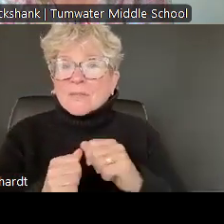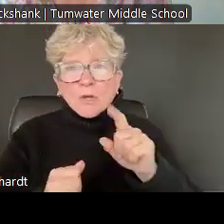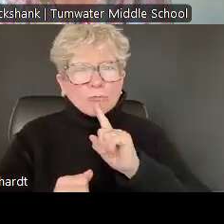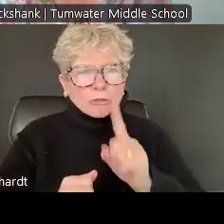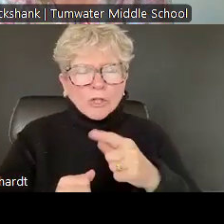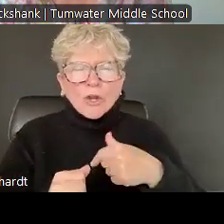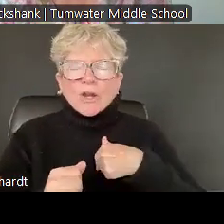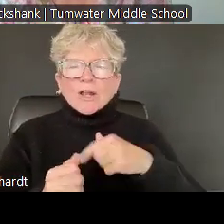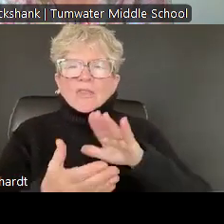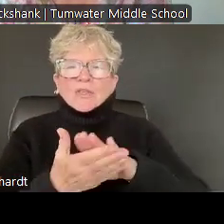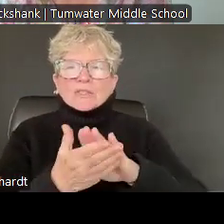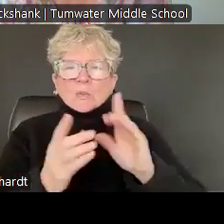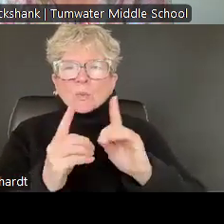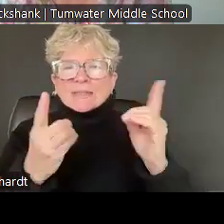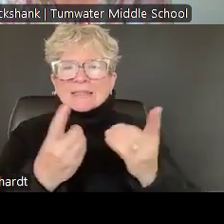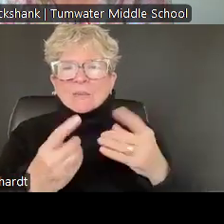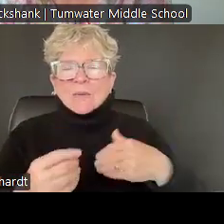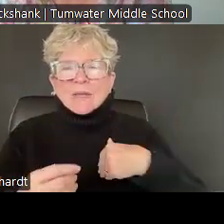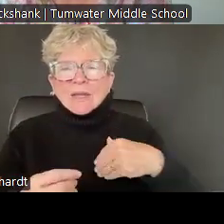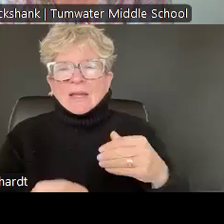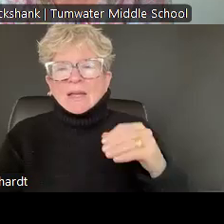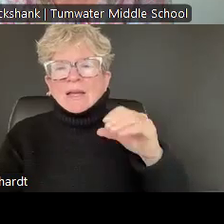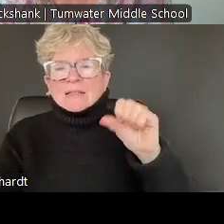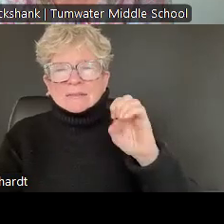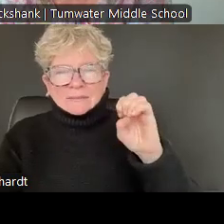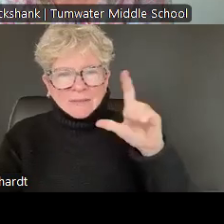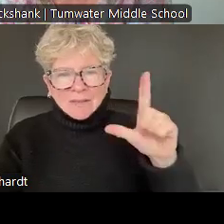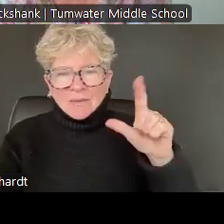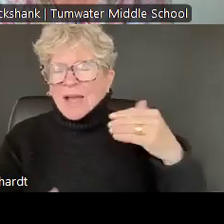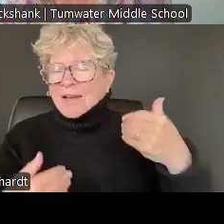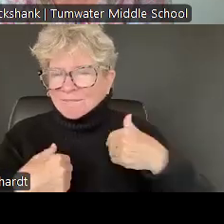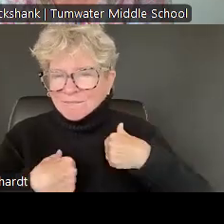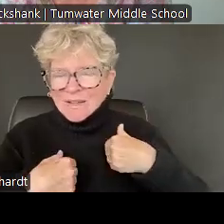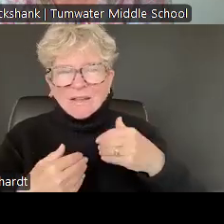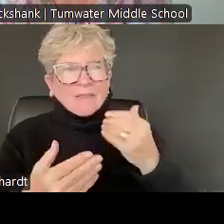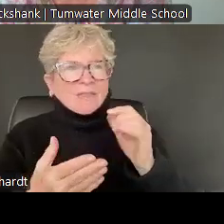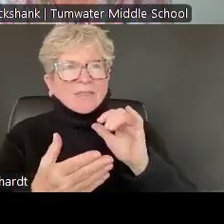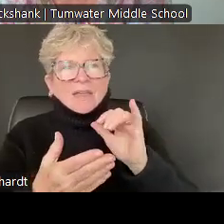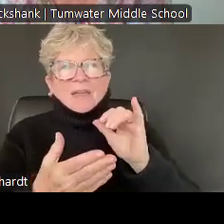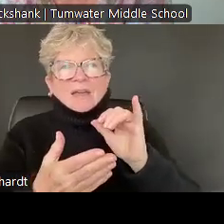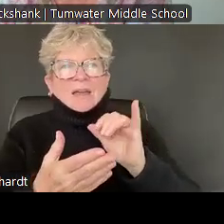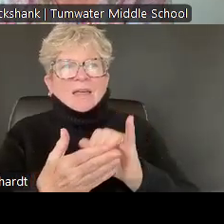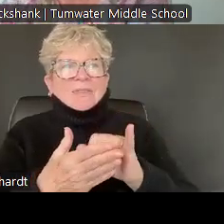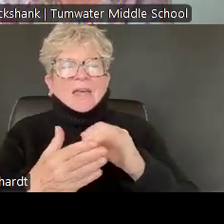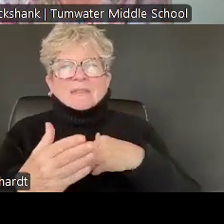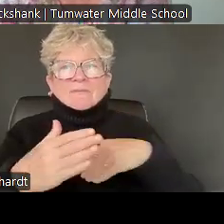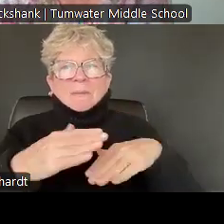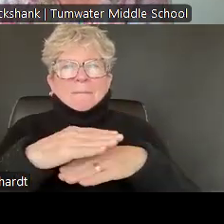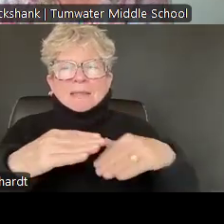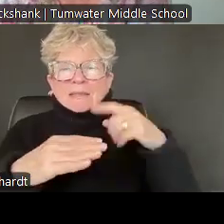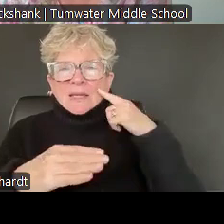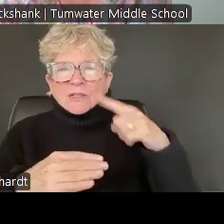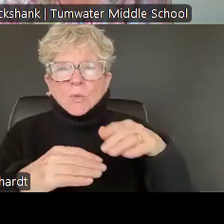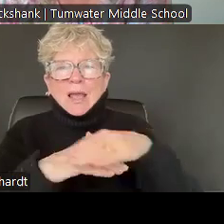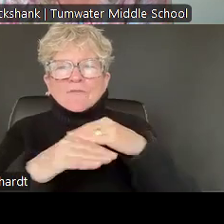district, we do have a social emotional curriculum, which is definitely a must for cover the baseline.